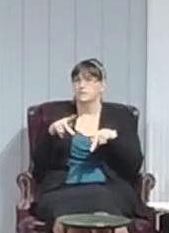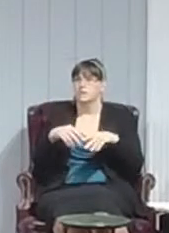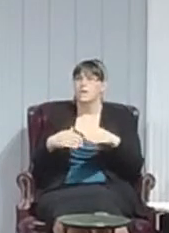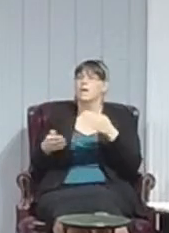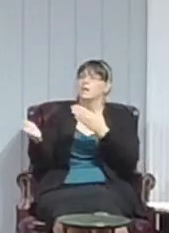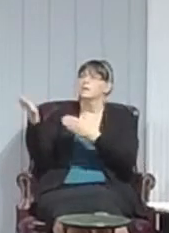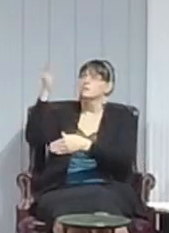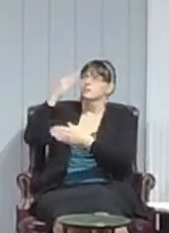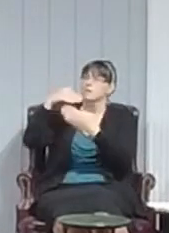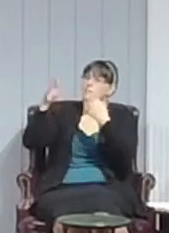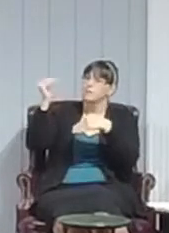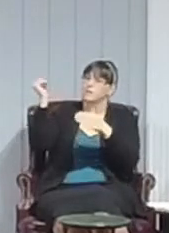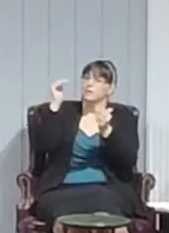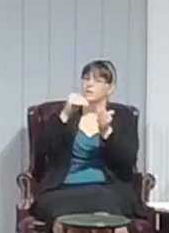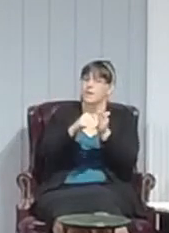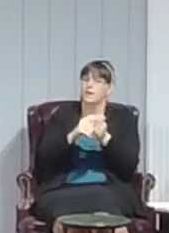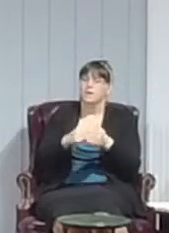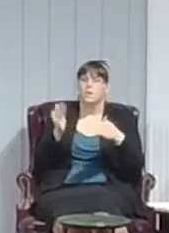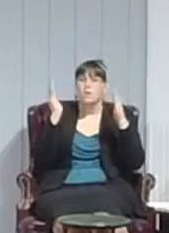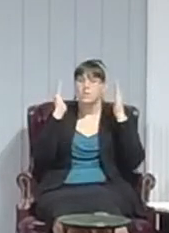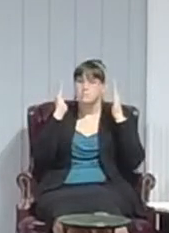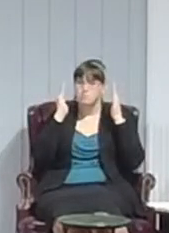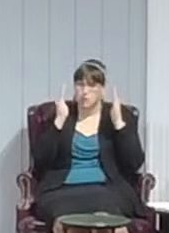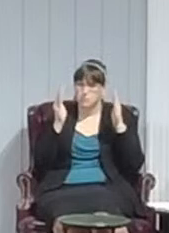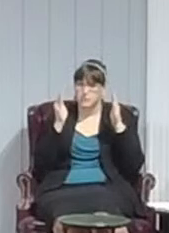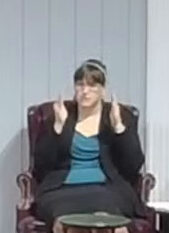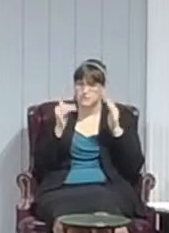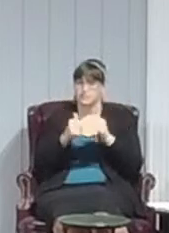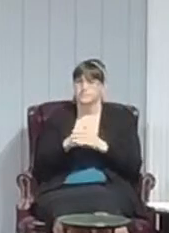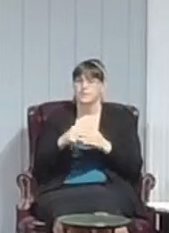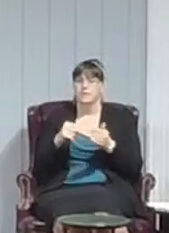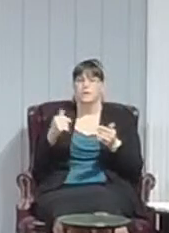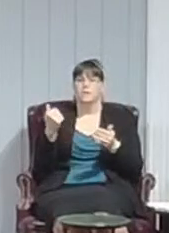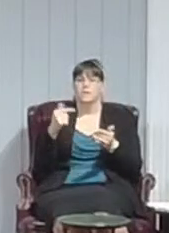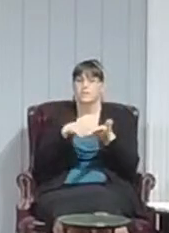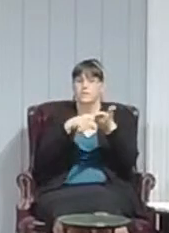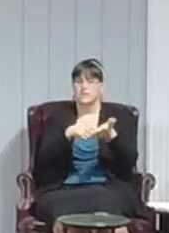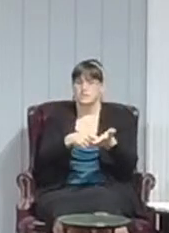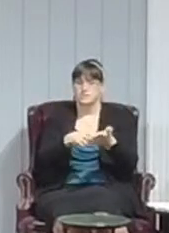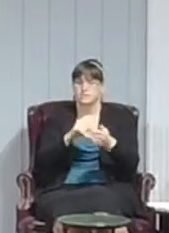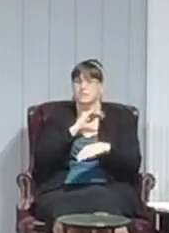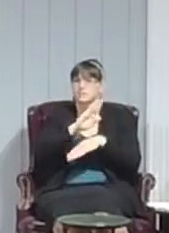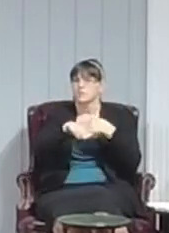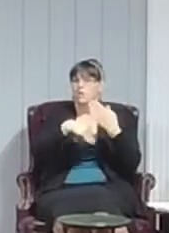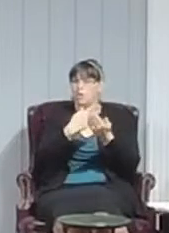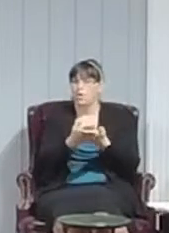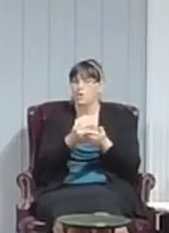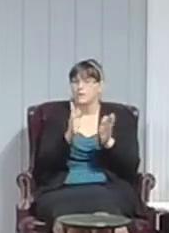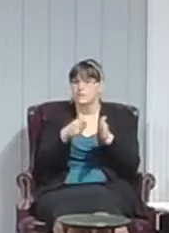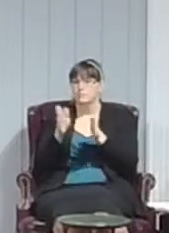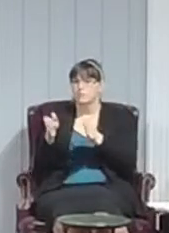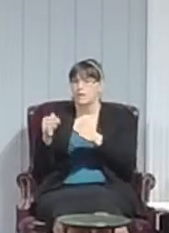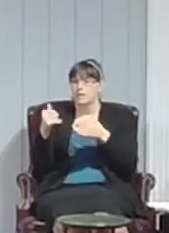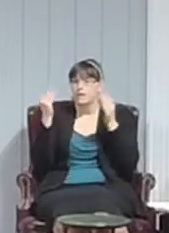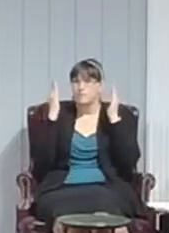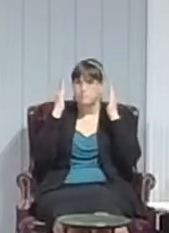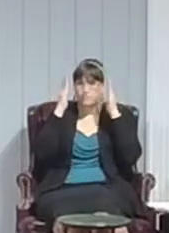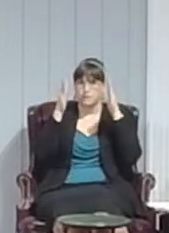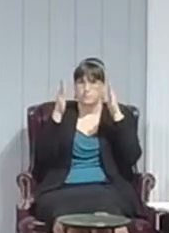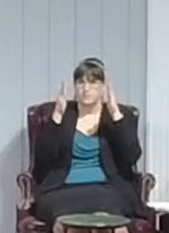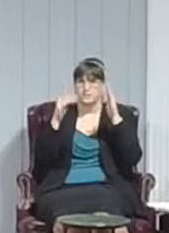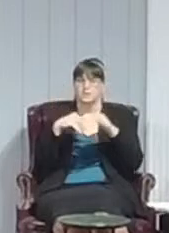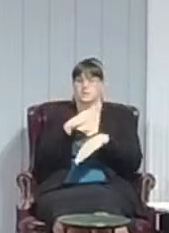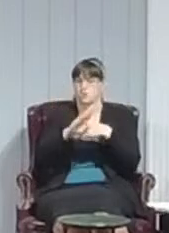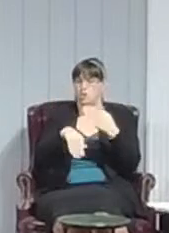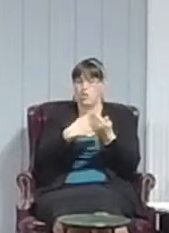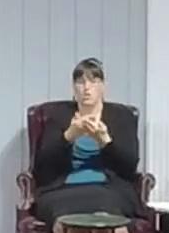coming again on purpose. This is all his plan, his purpose. It's a good thing. It's all